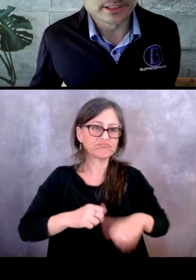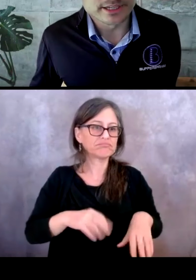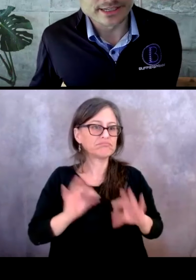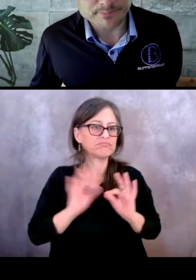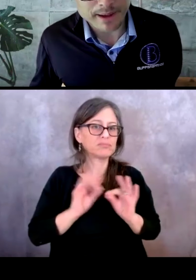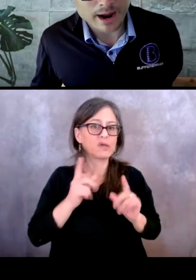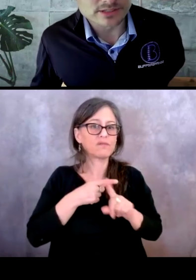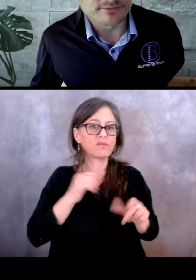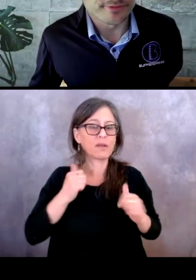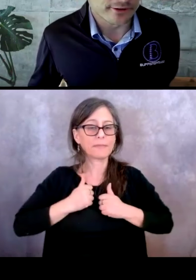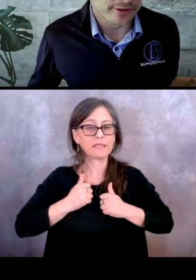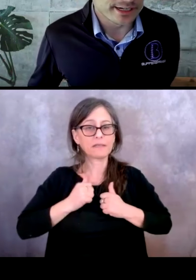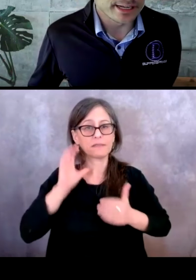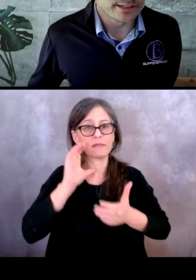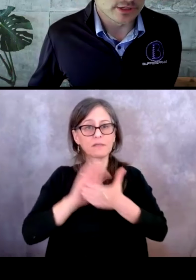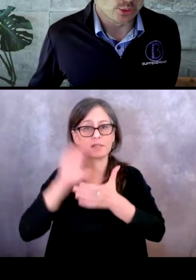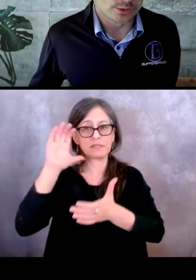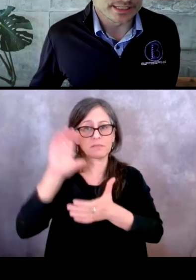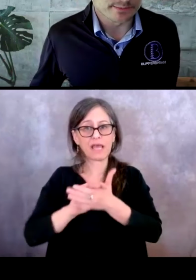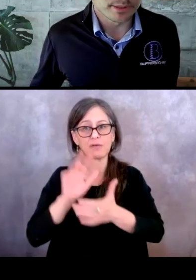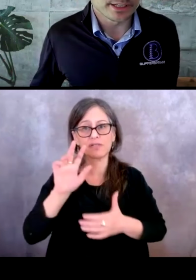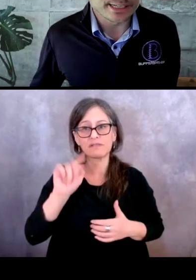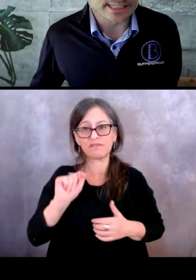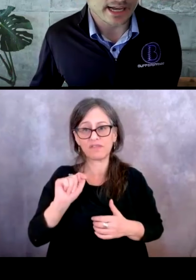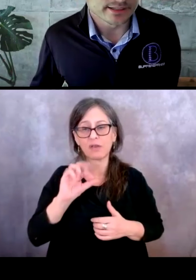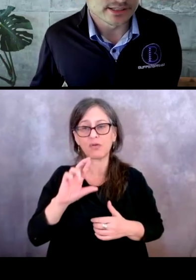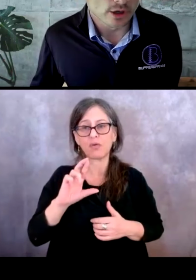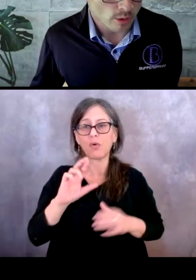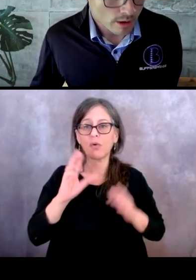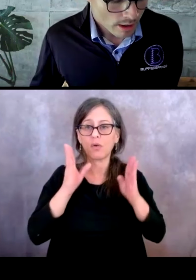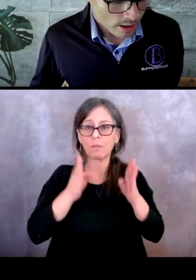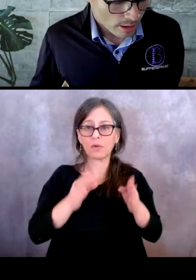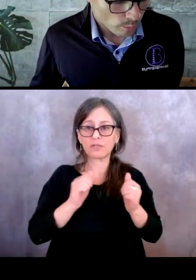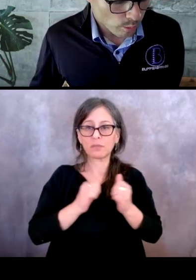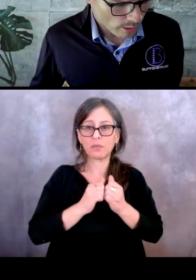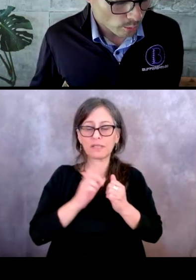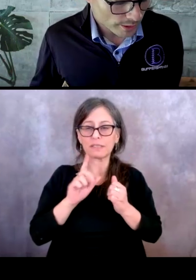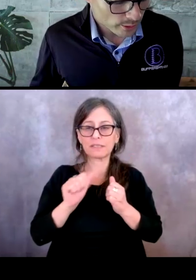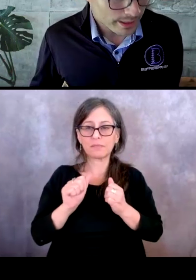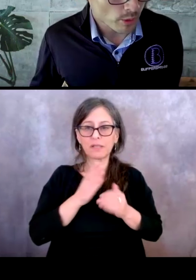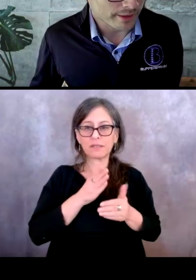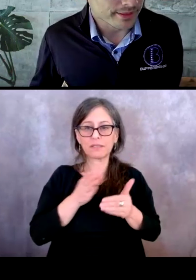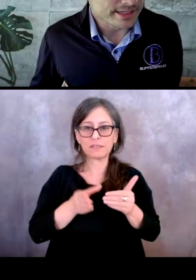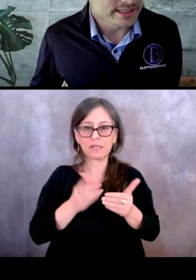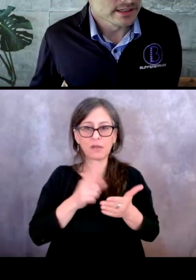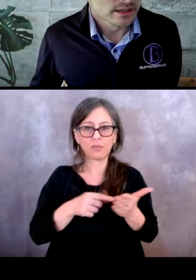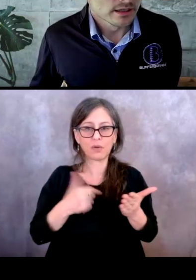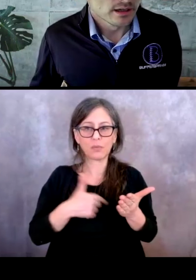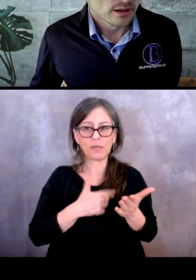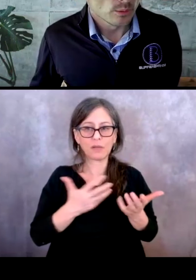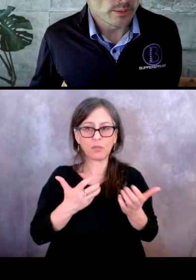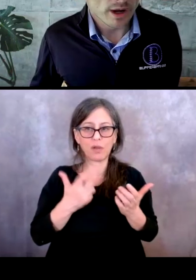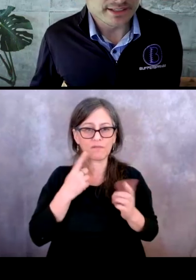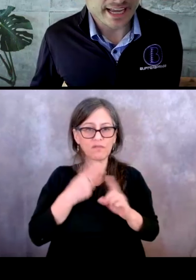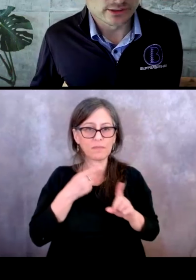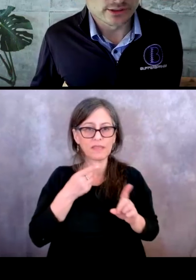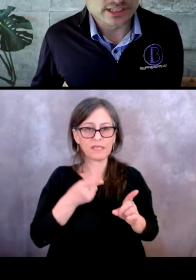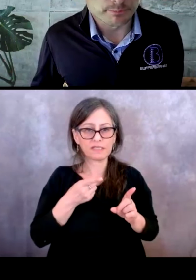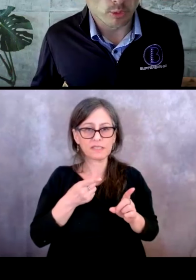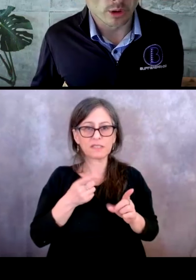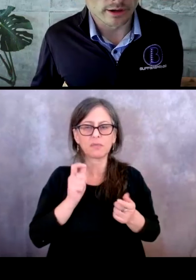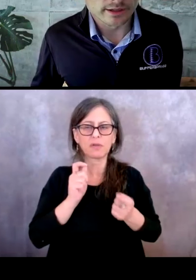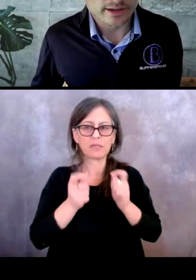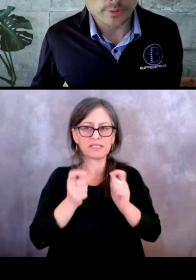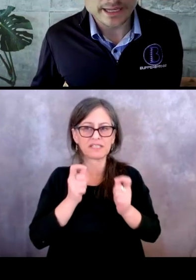from the military spouse, veteran, and individual with disability side. So what do we want in this? We want